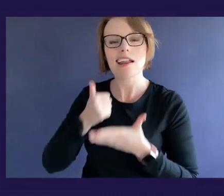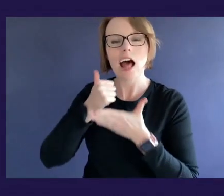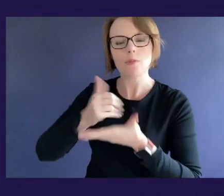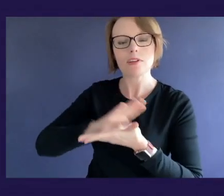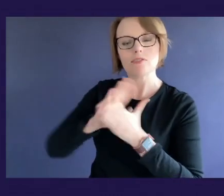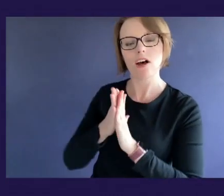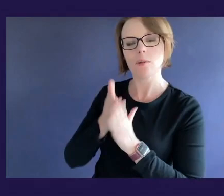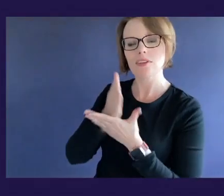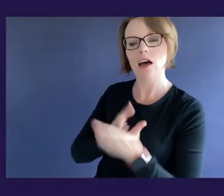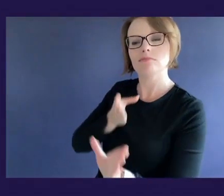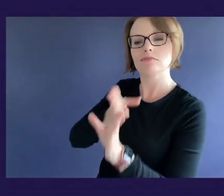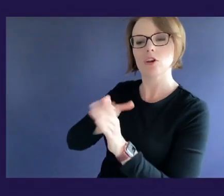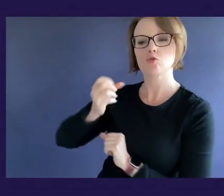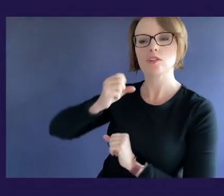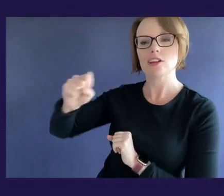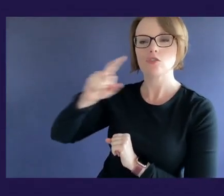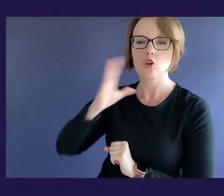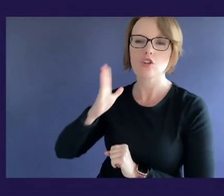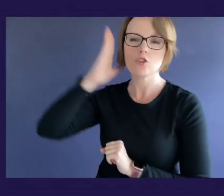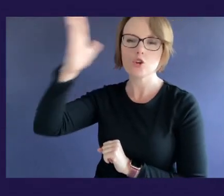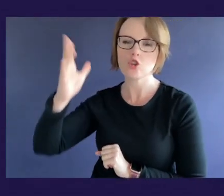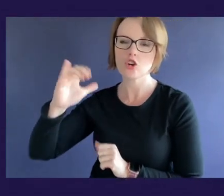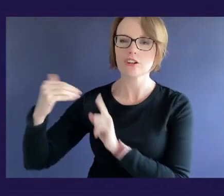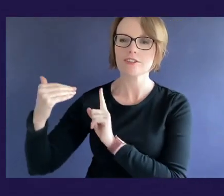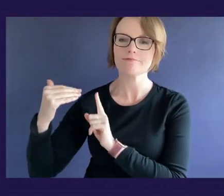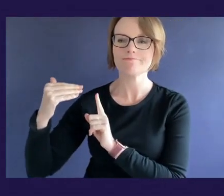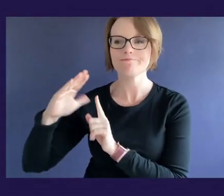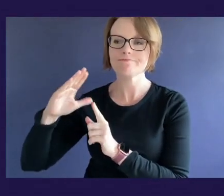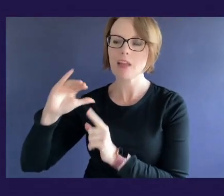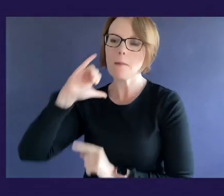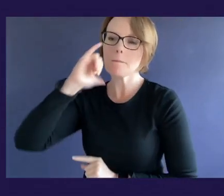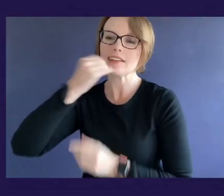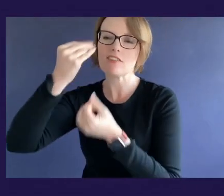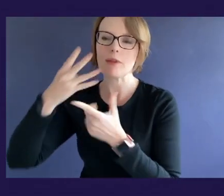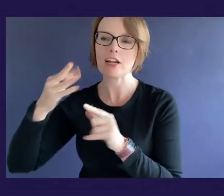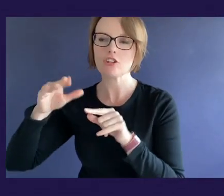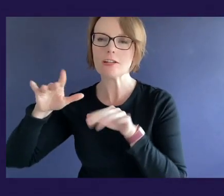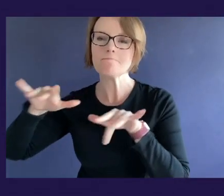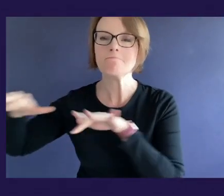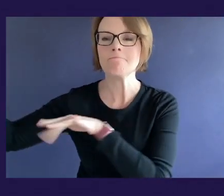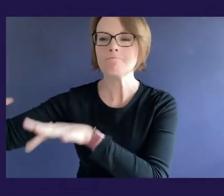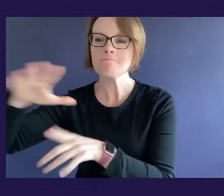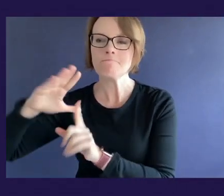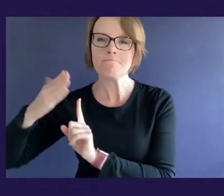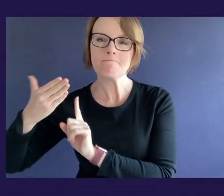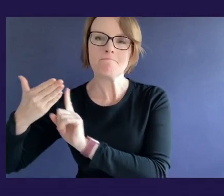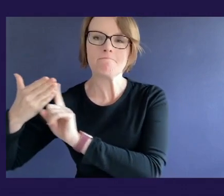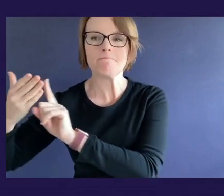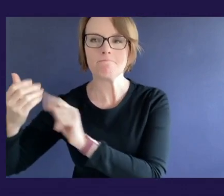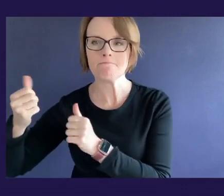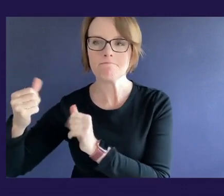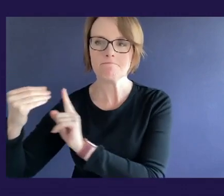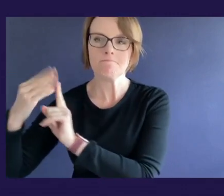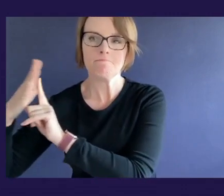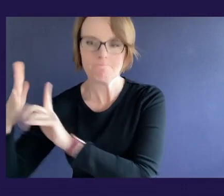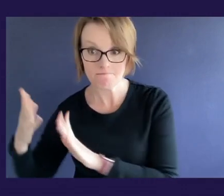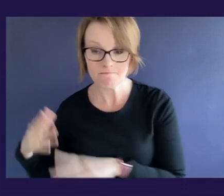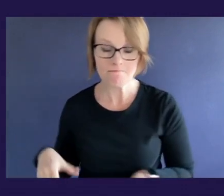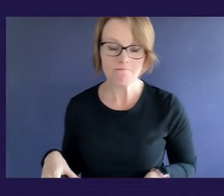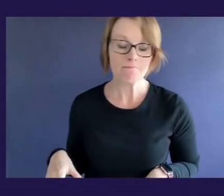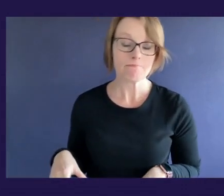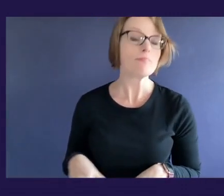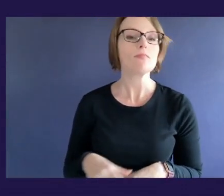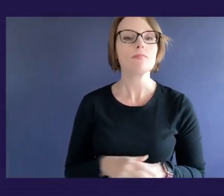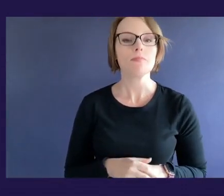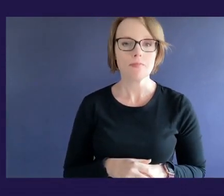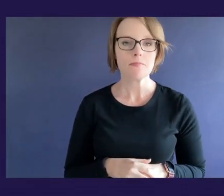those future mis and disinformation campaigns that one might encounter. So like